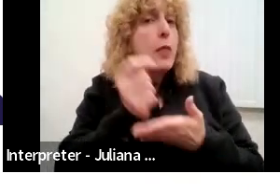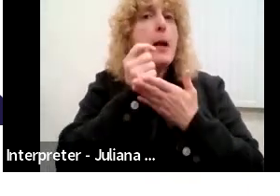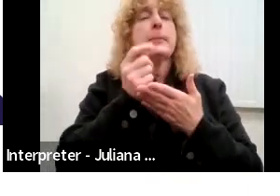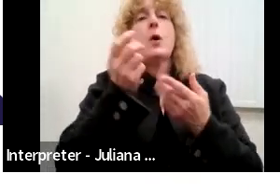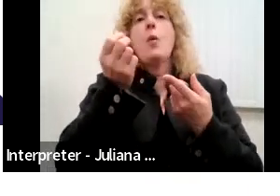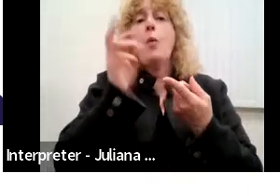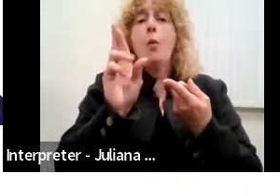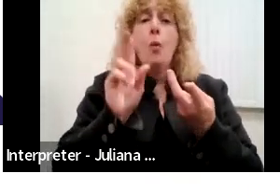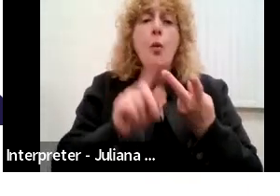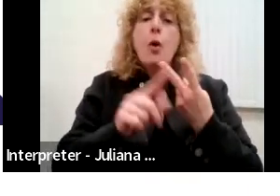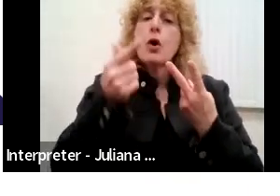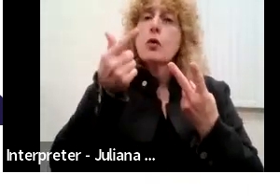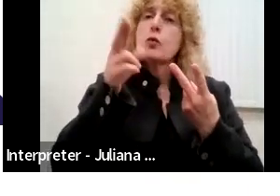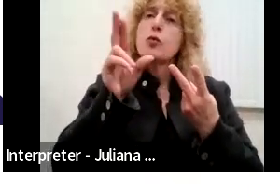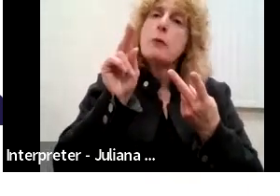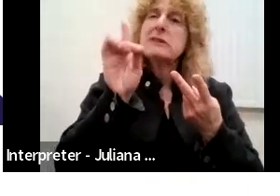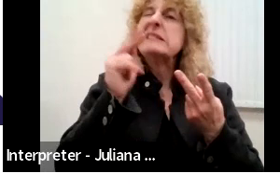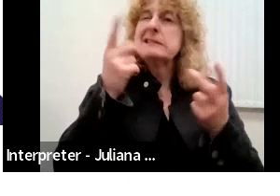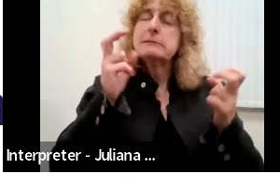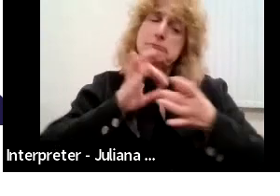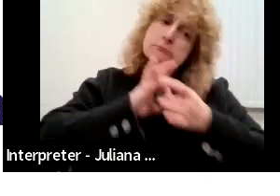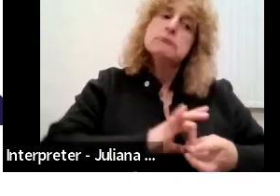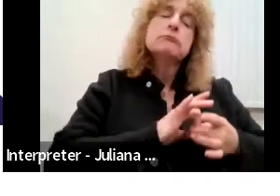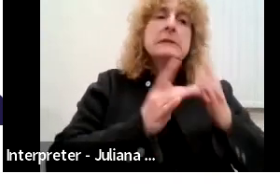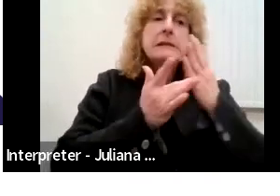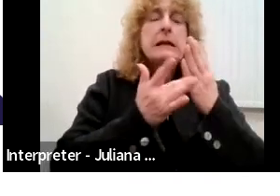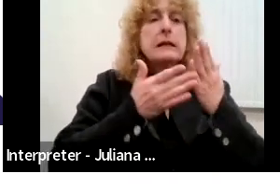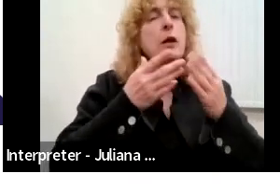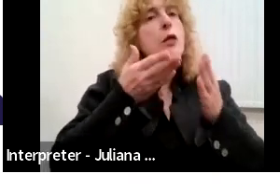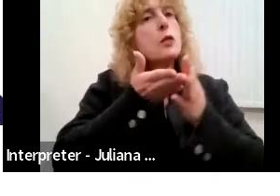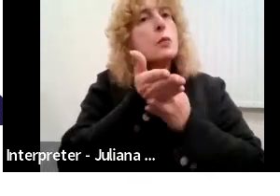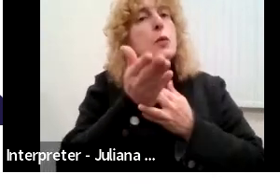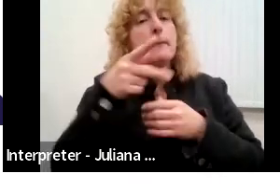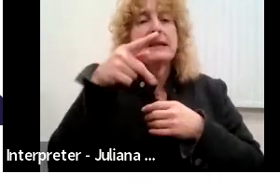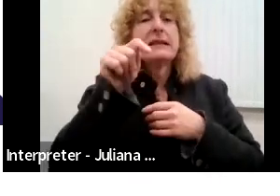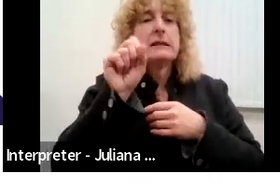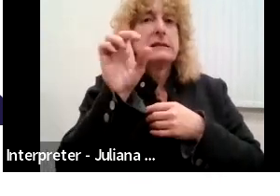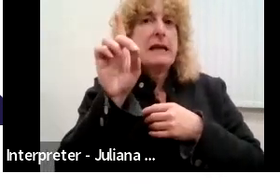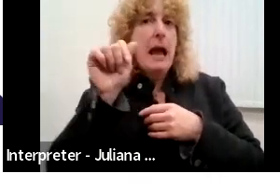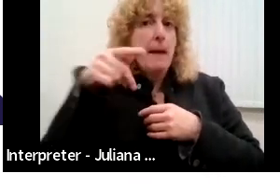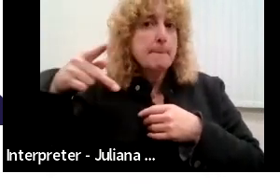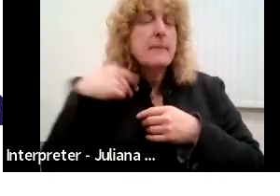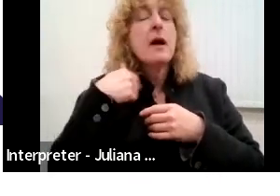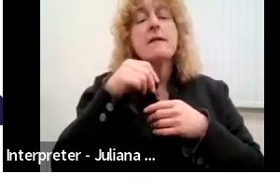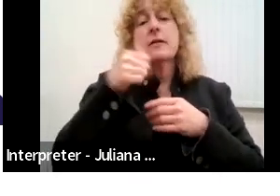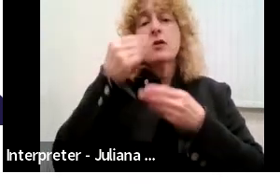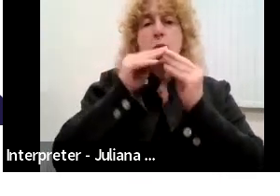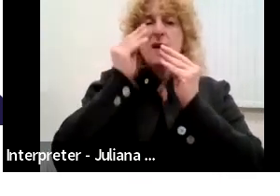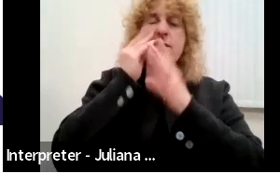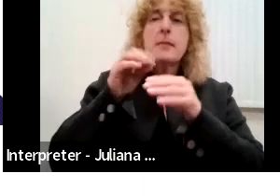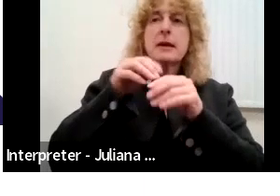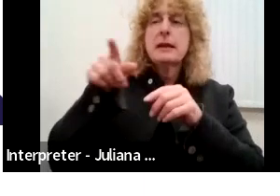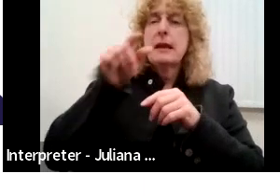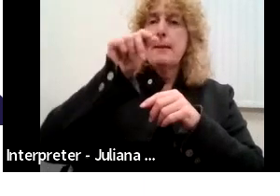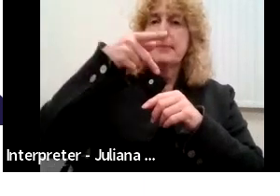in the PTSD app. And there's more information about that in an app called PTSD Family Coach.